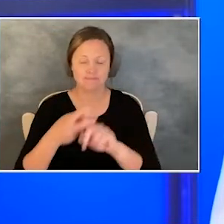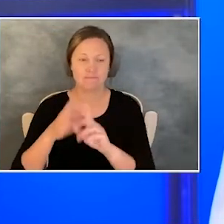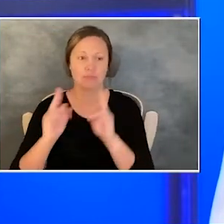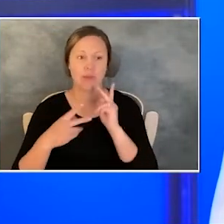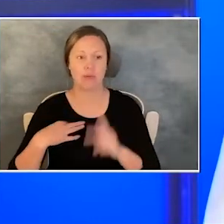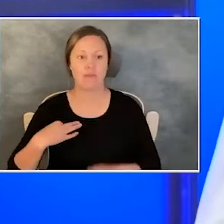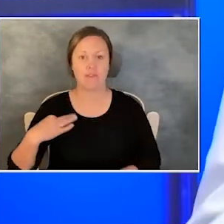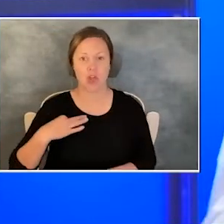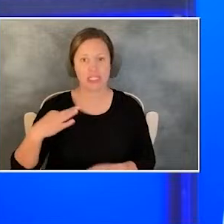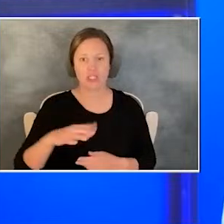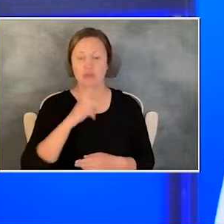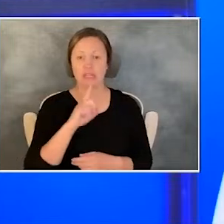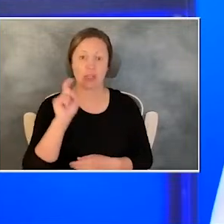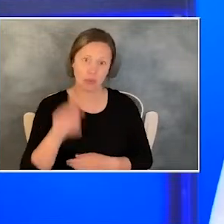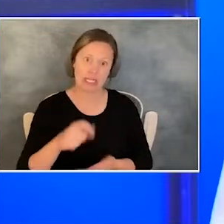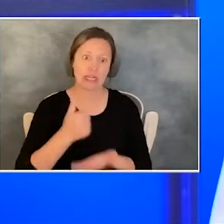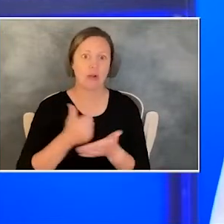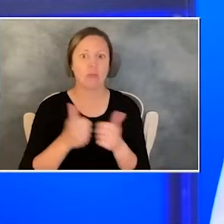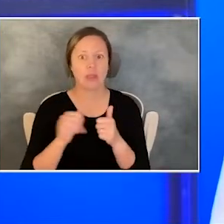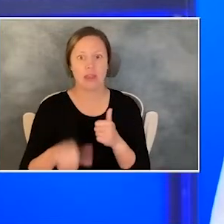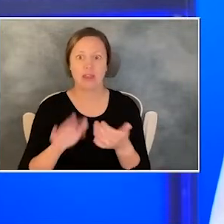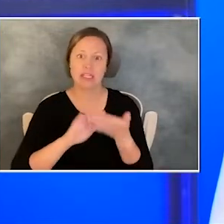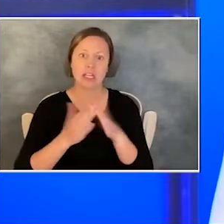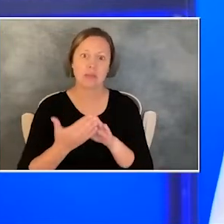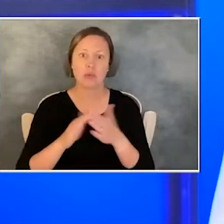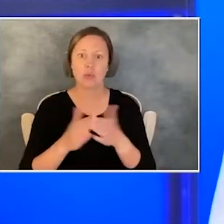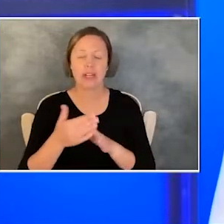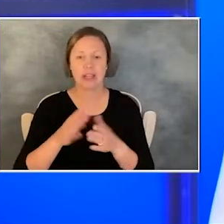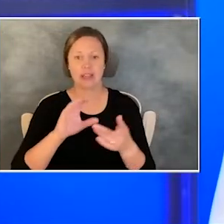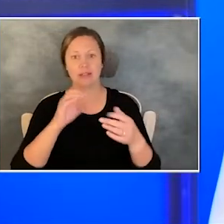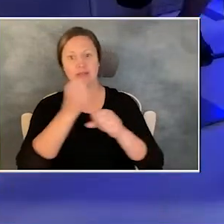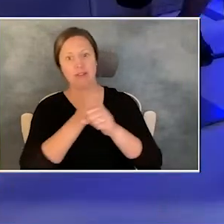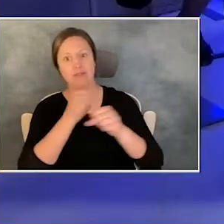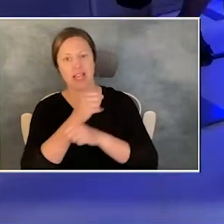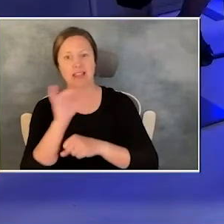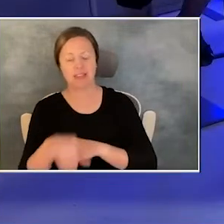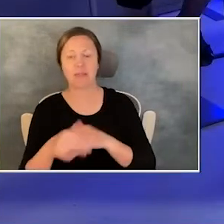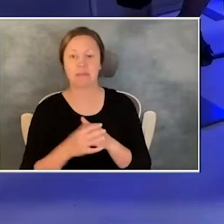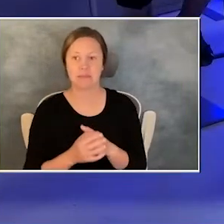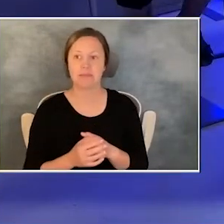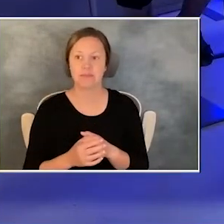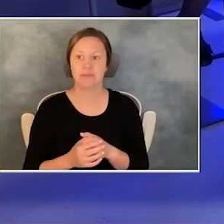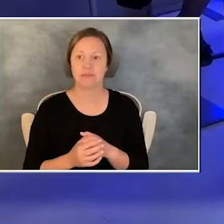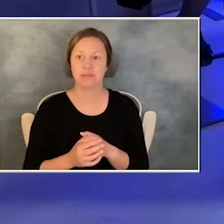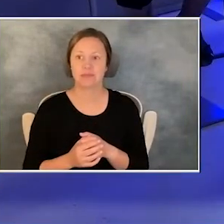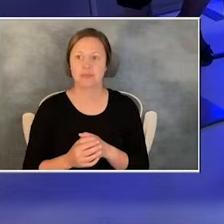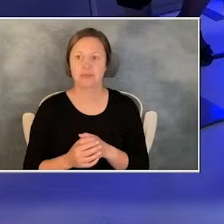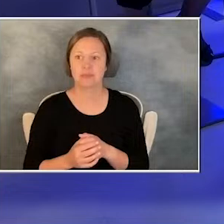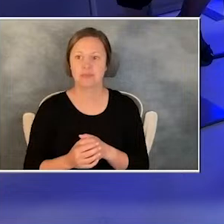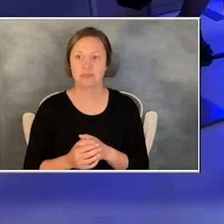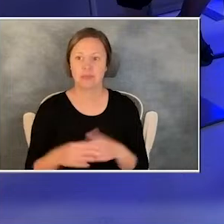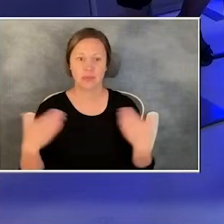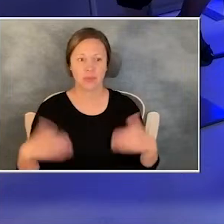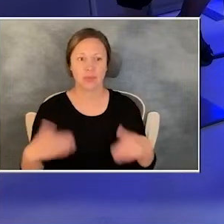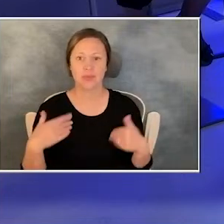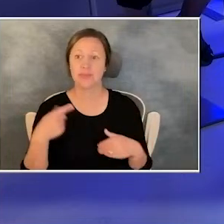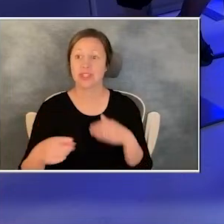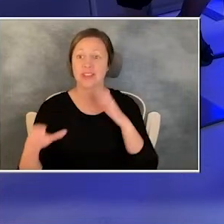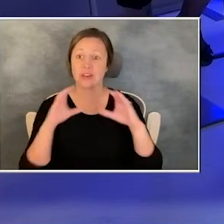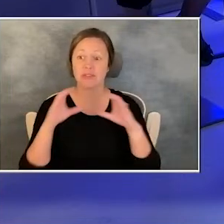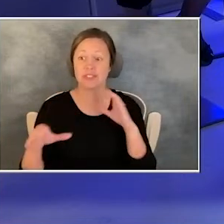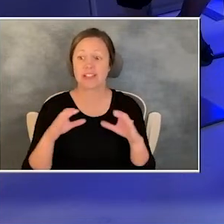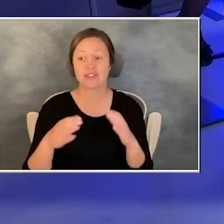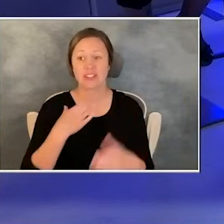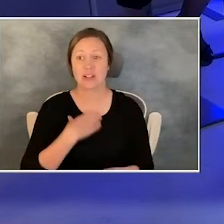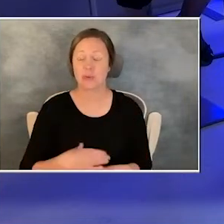we need help. It's a community fight. It's a joint effort. Well, I love that if we were having this conversation several decades ago, you would be ending on